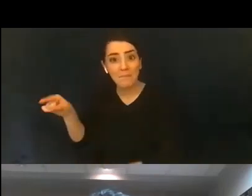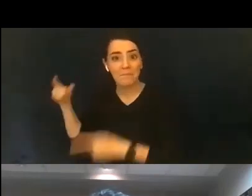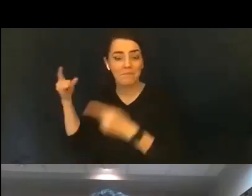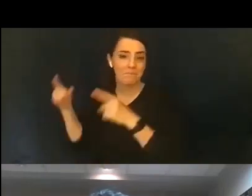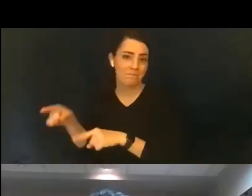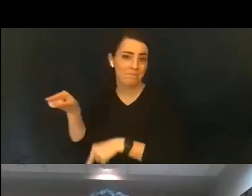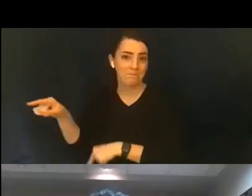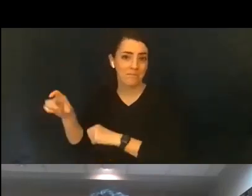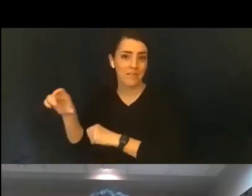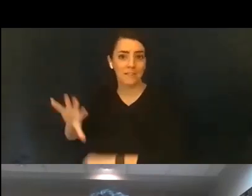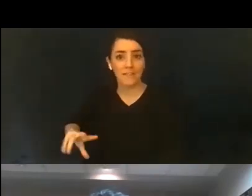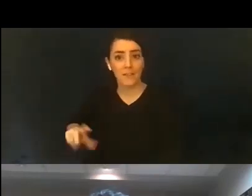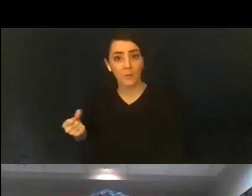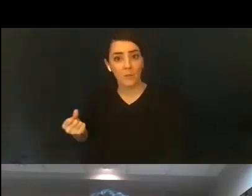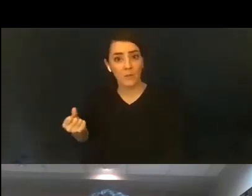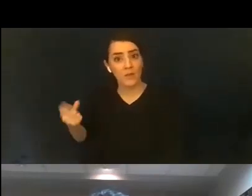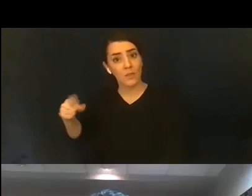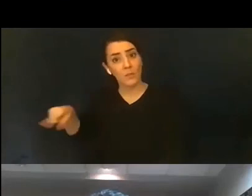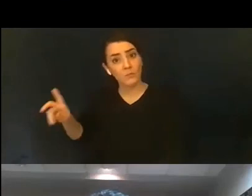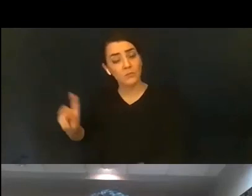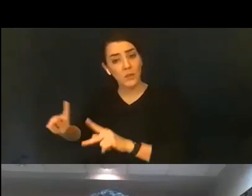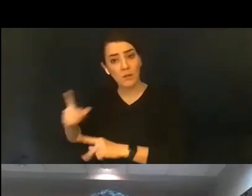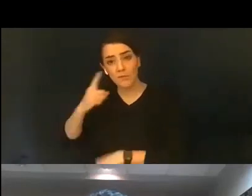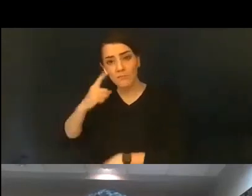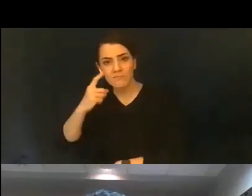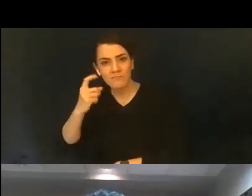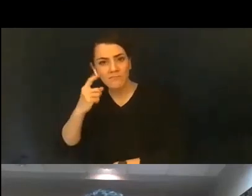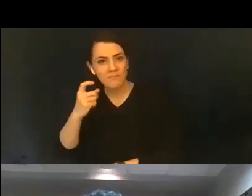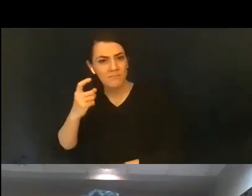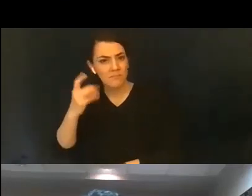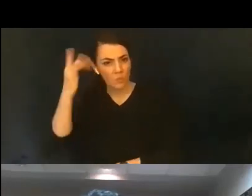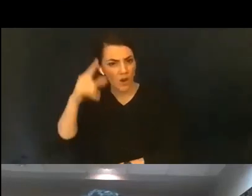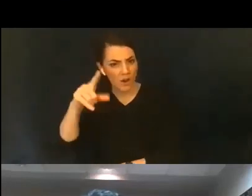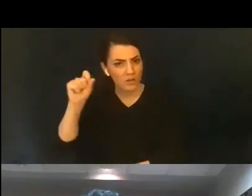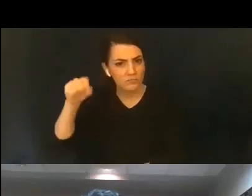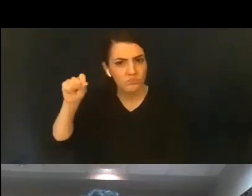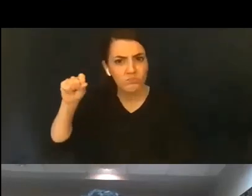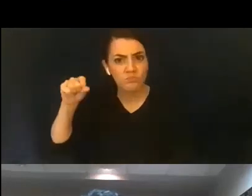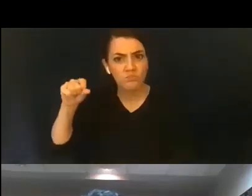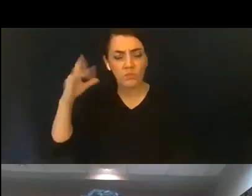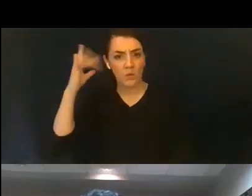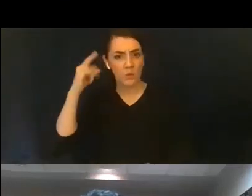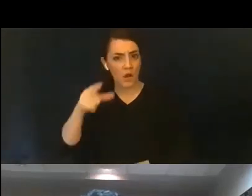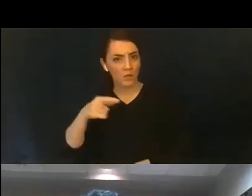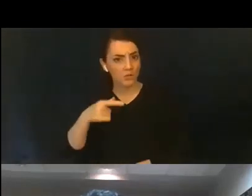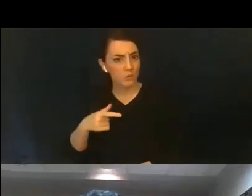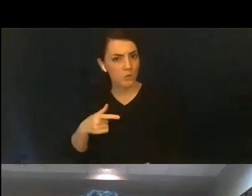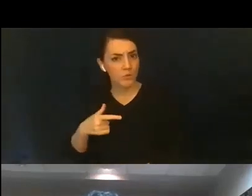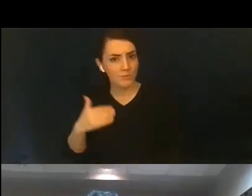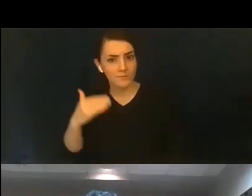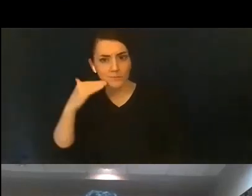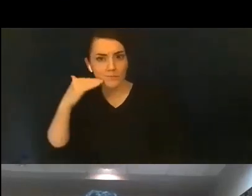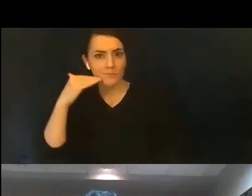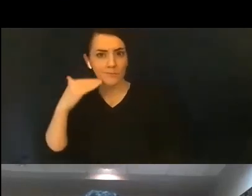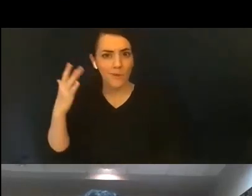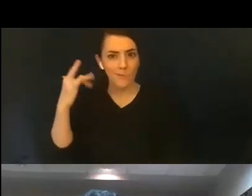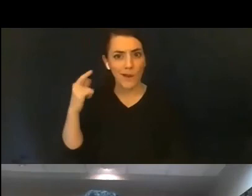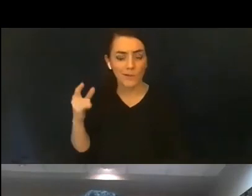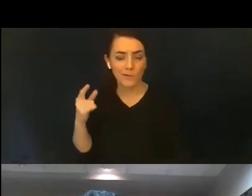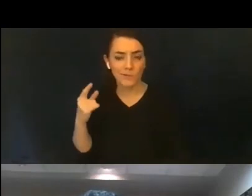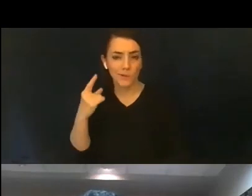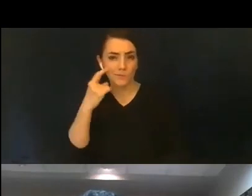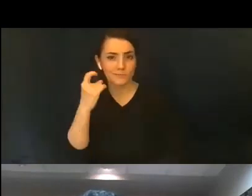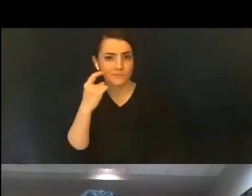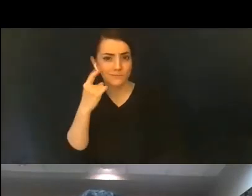the, when I left Cambodia in 2012 to 2013, so now it's 2020, so 7